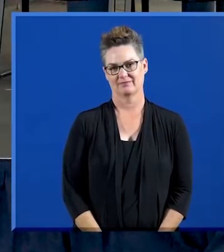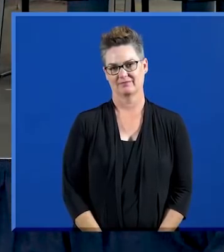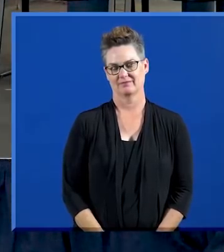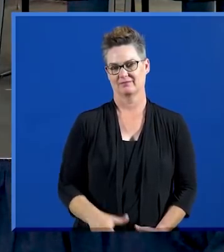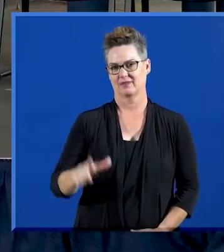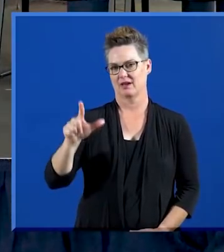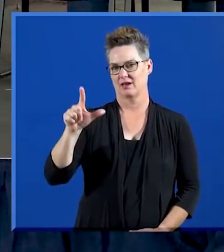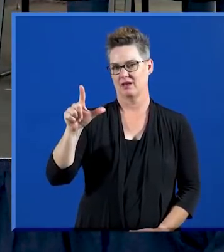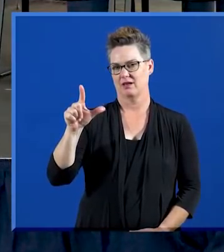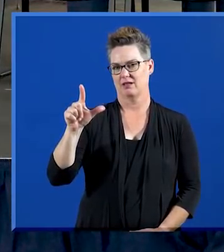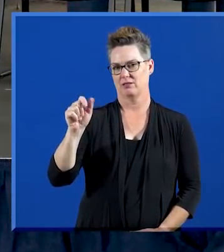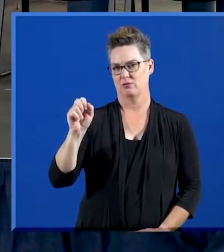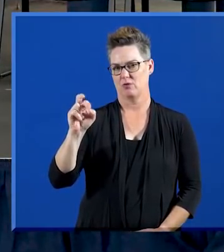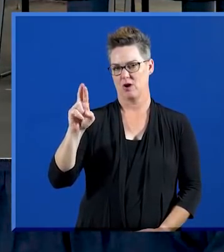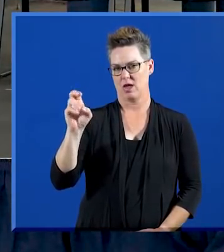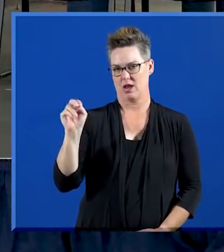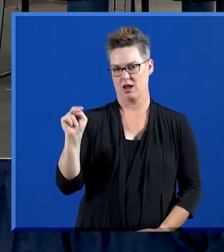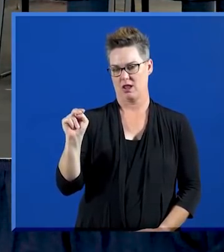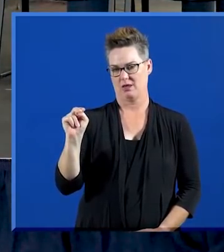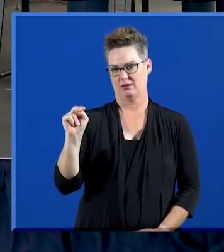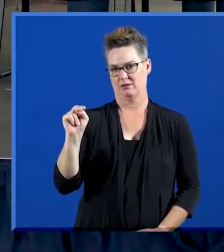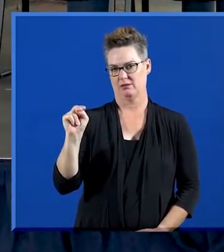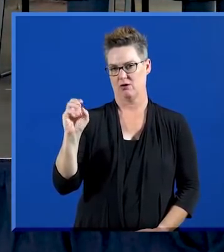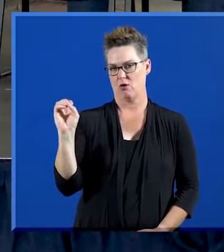Lauren Oberg.